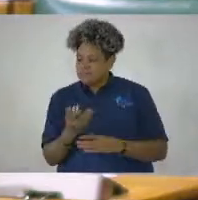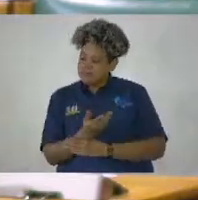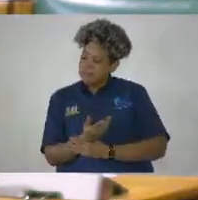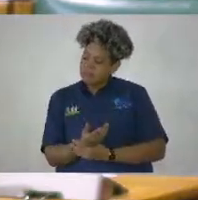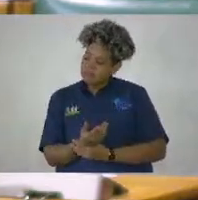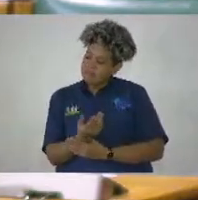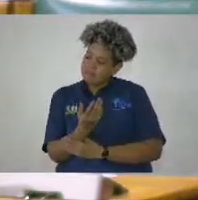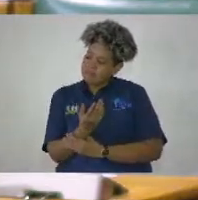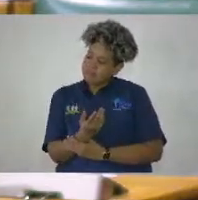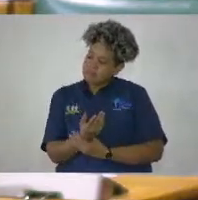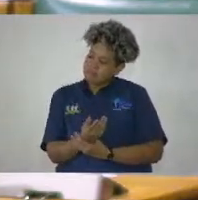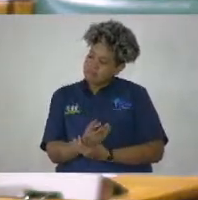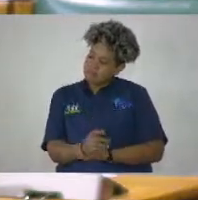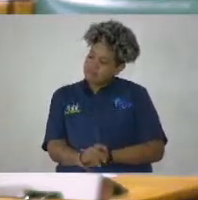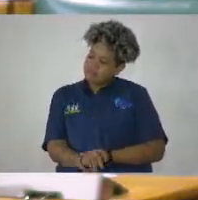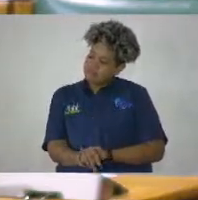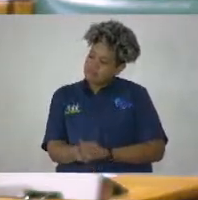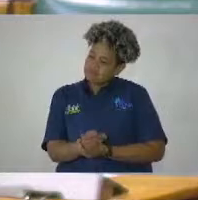Mr. Speaker,